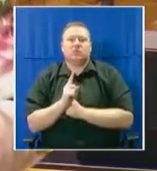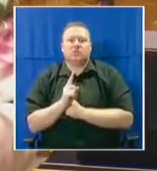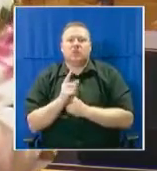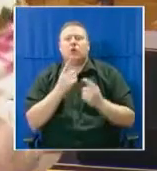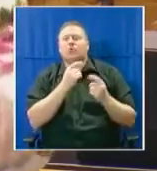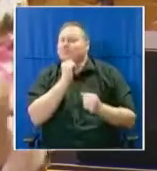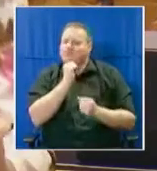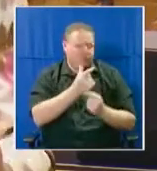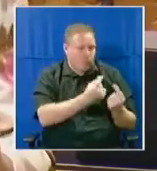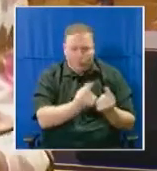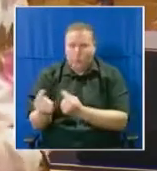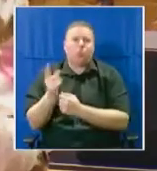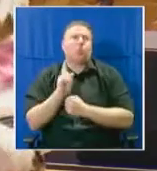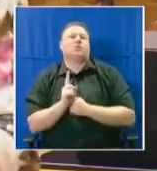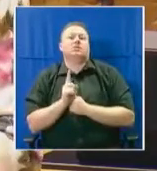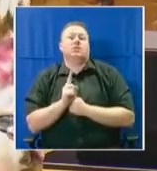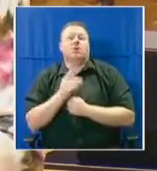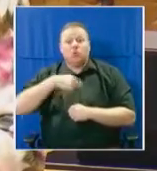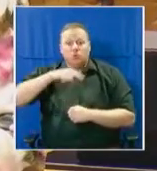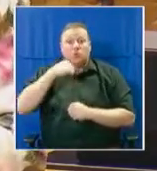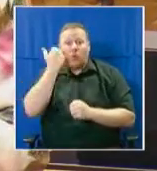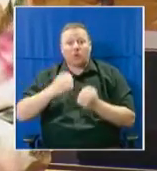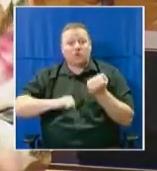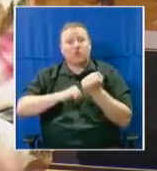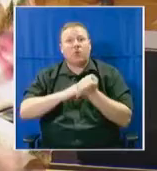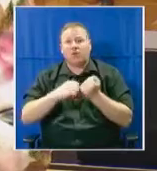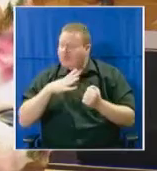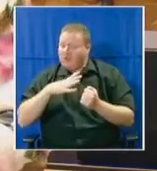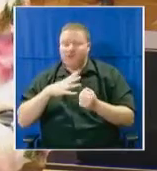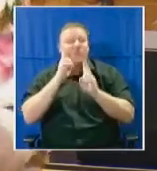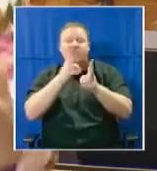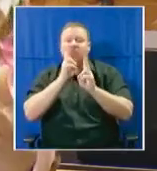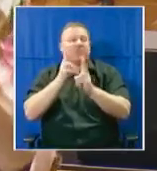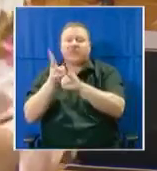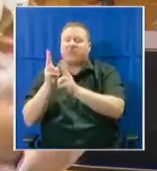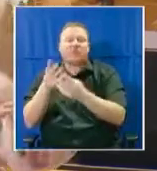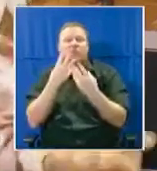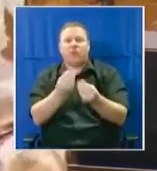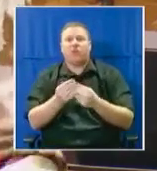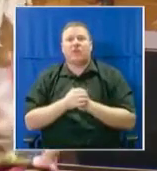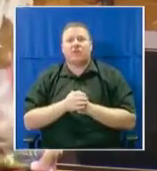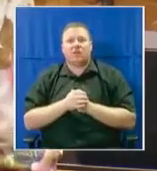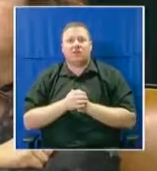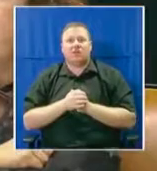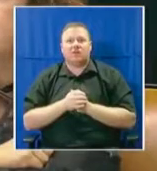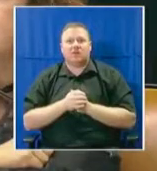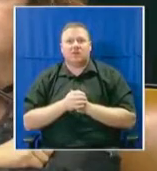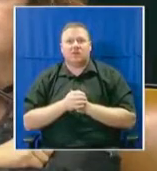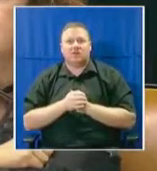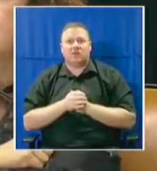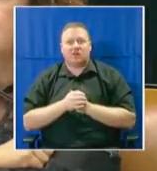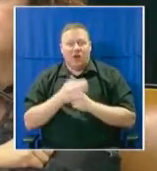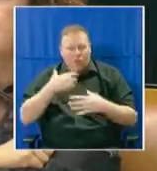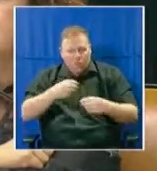with this consent, because we want your support. So I can come to Force, and we have a good big church, so Kupa Utla, and then I'll bring the whole team,